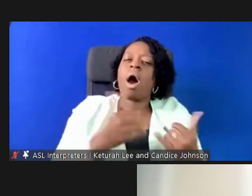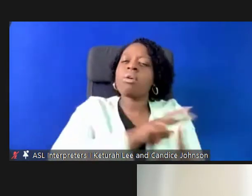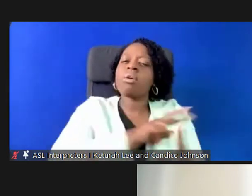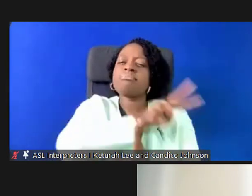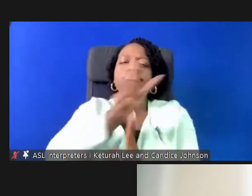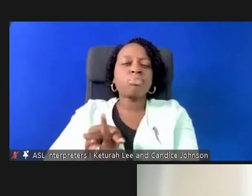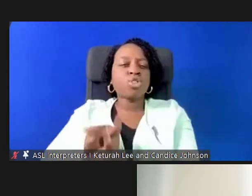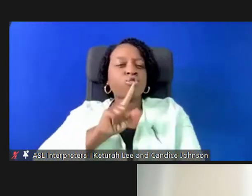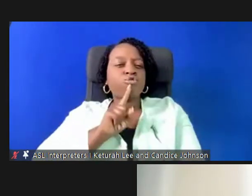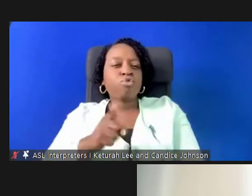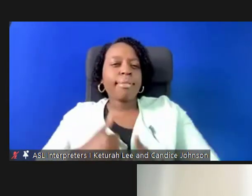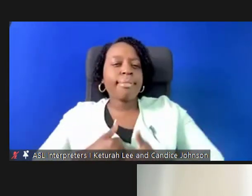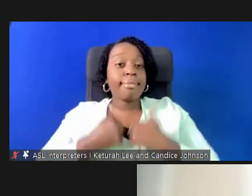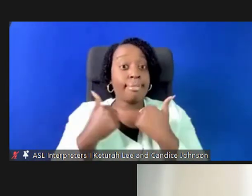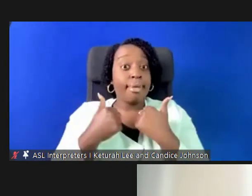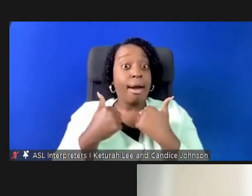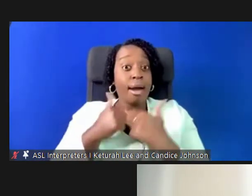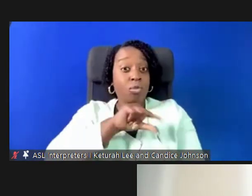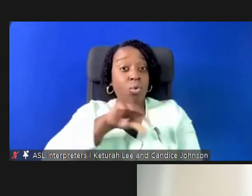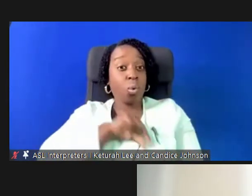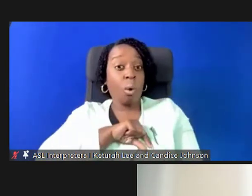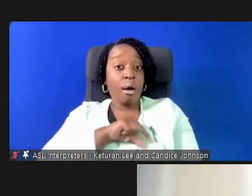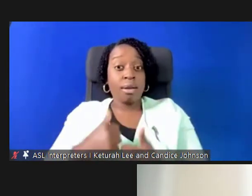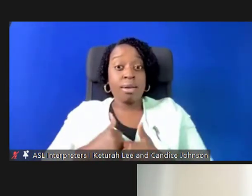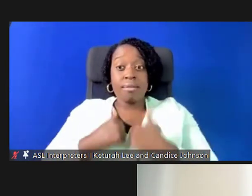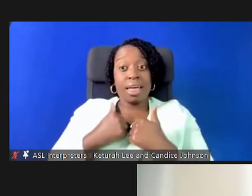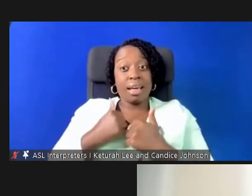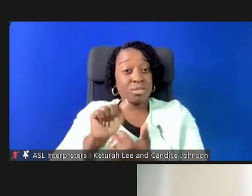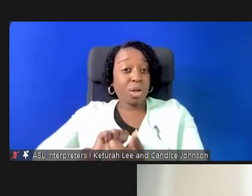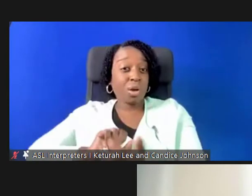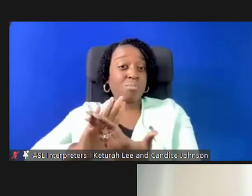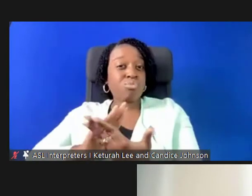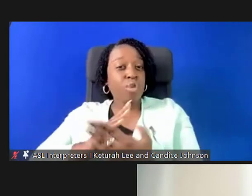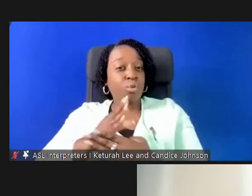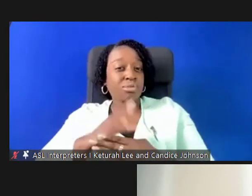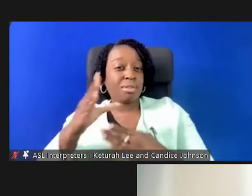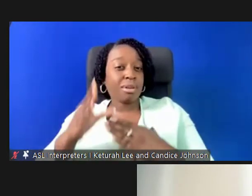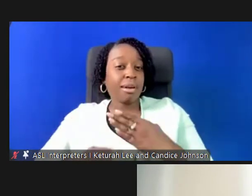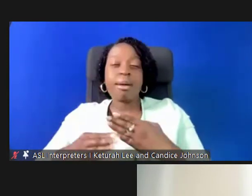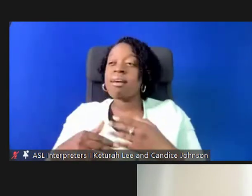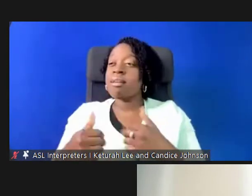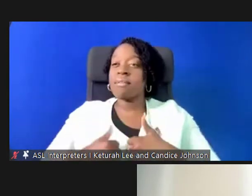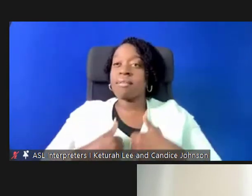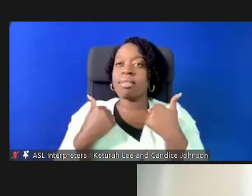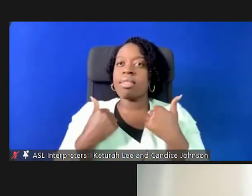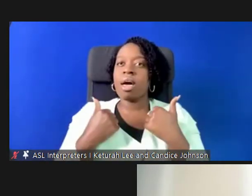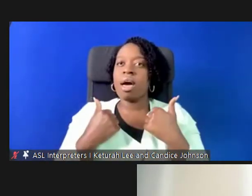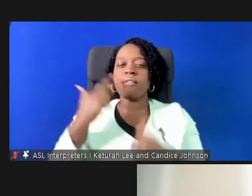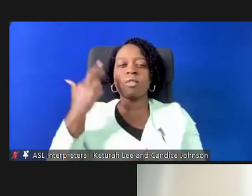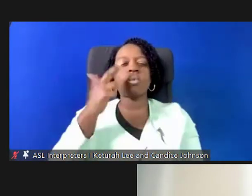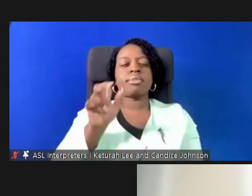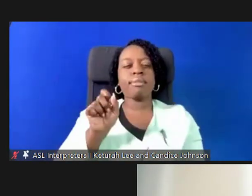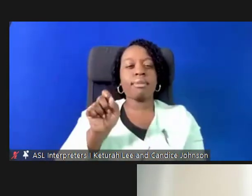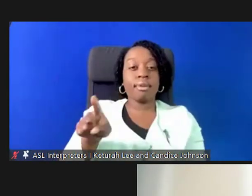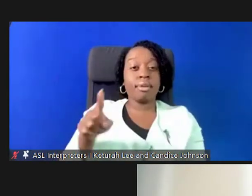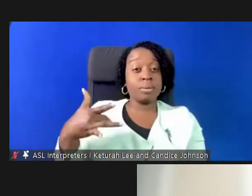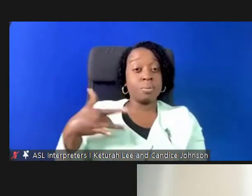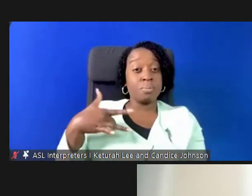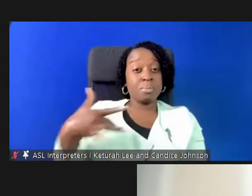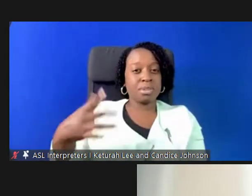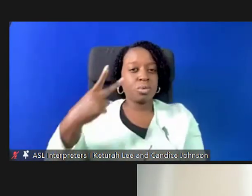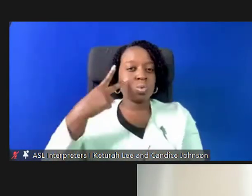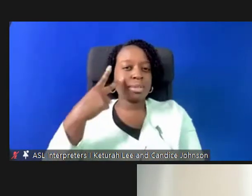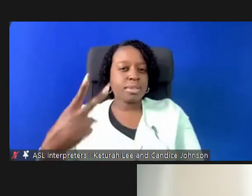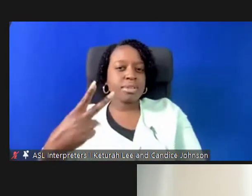terms of quality of life for people as they approach the end of life? And I ask this in part because often, as we start thinking